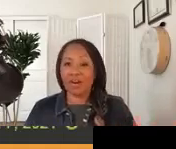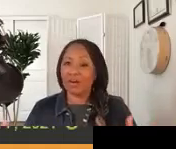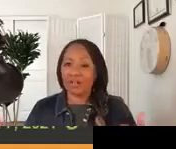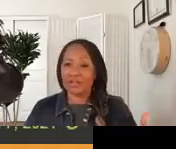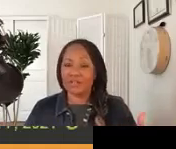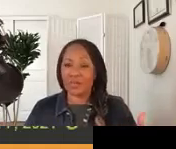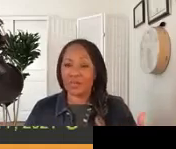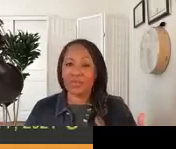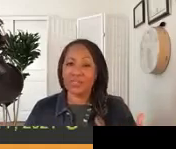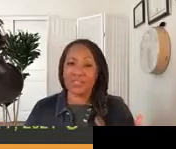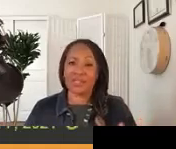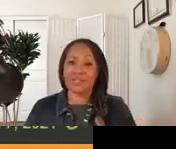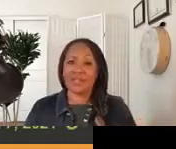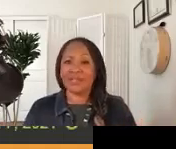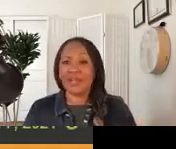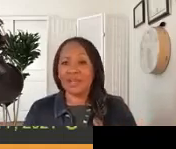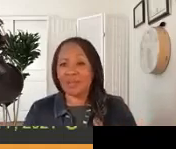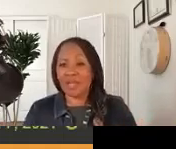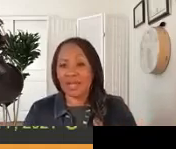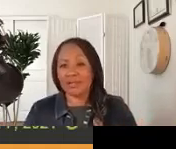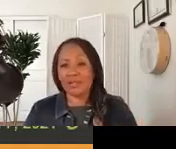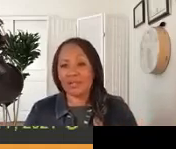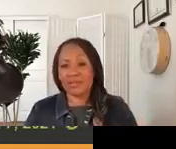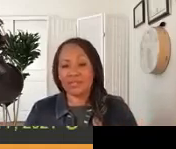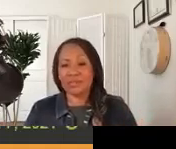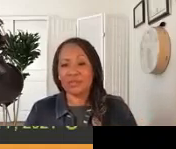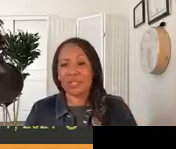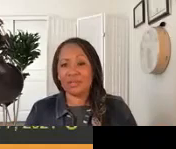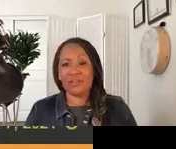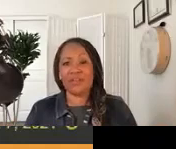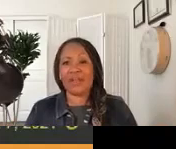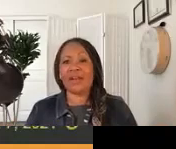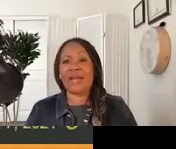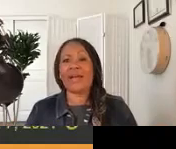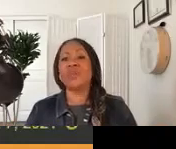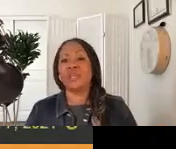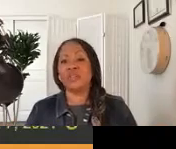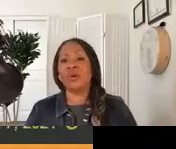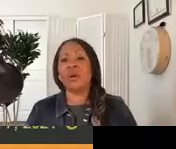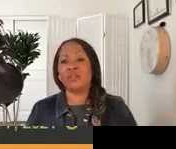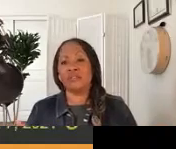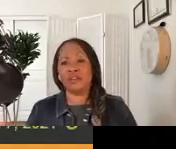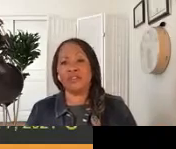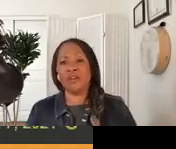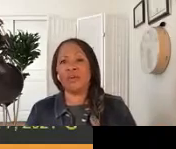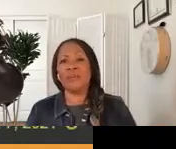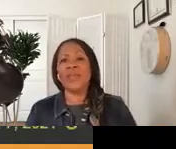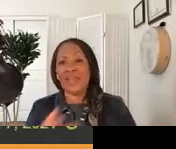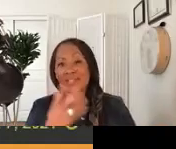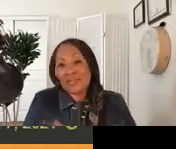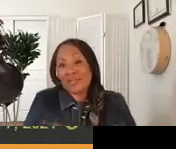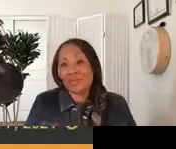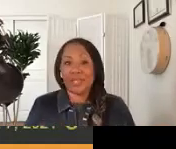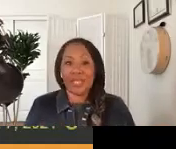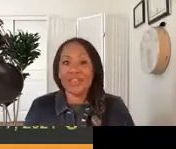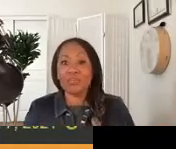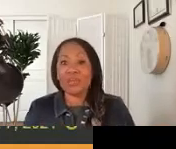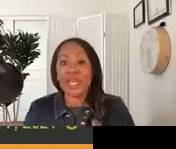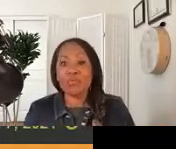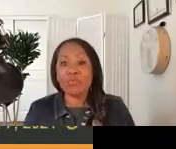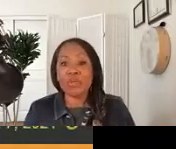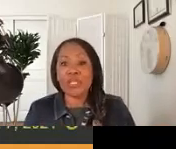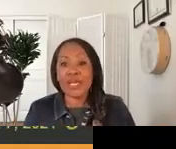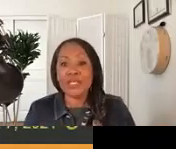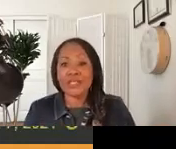very hard. This is one of those things you got to be like, you know, just Google it and figure out how you get URL for your video. And that's how you do it. And they